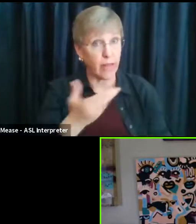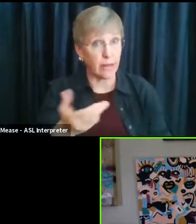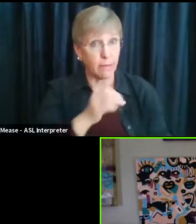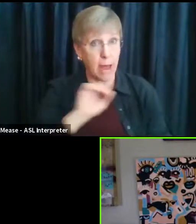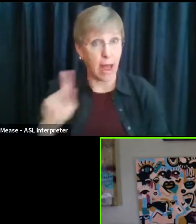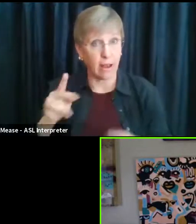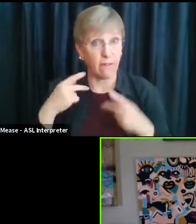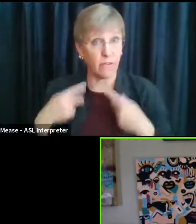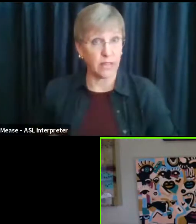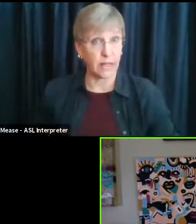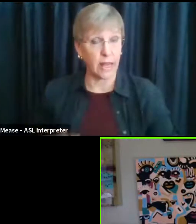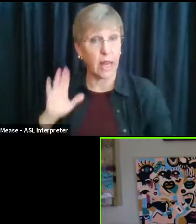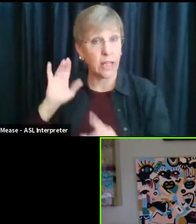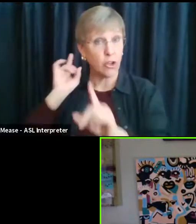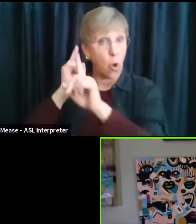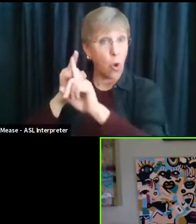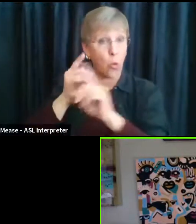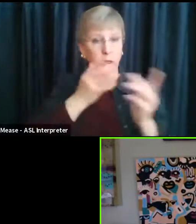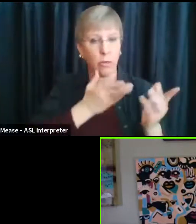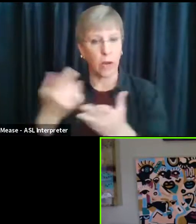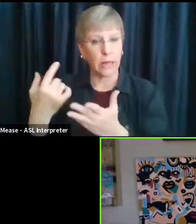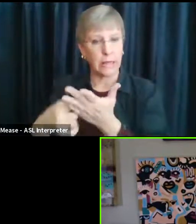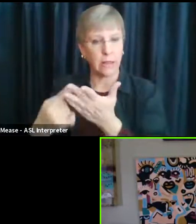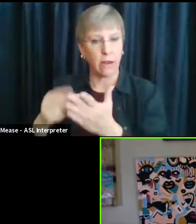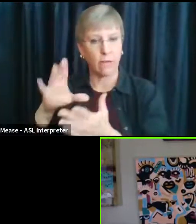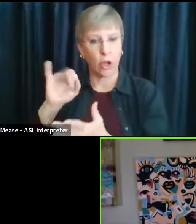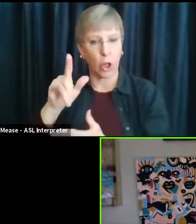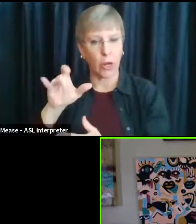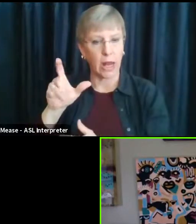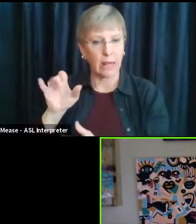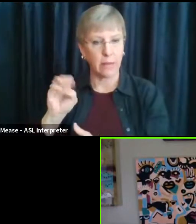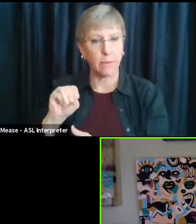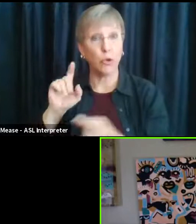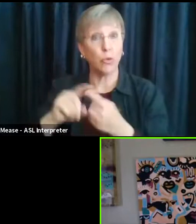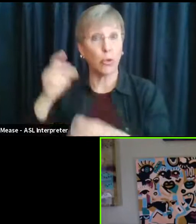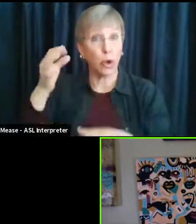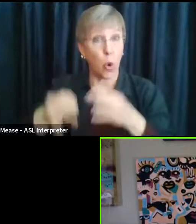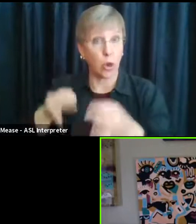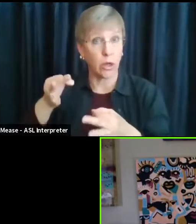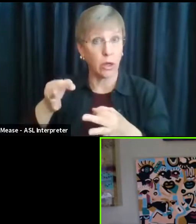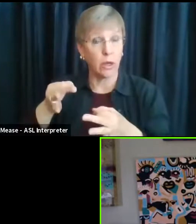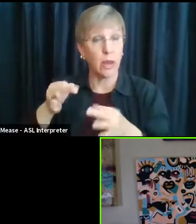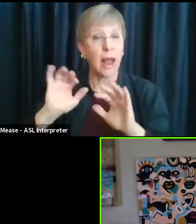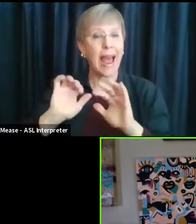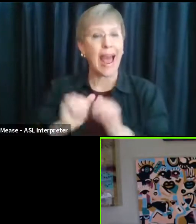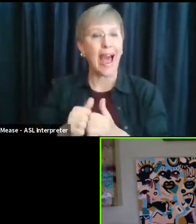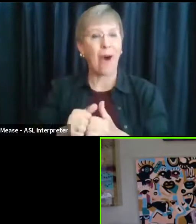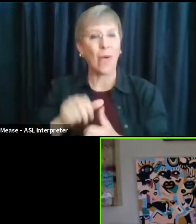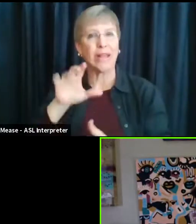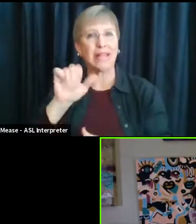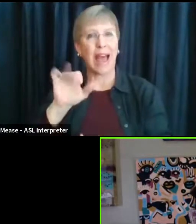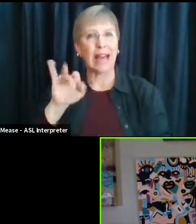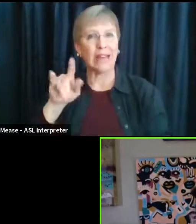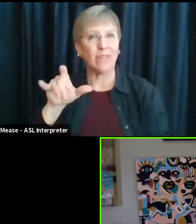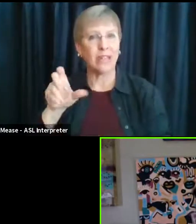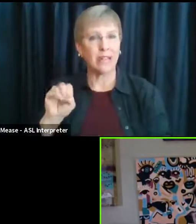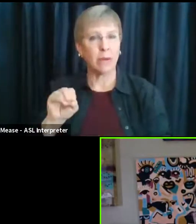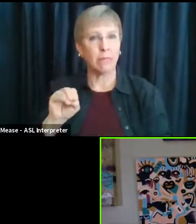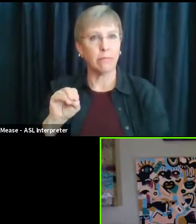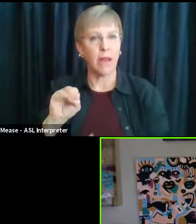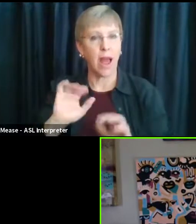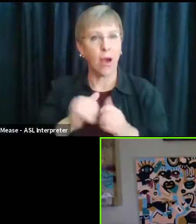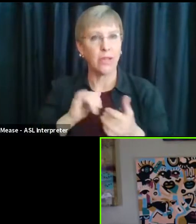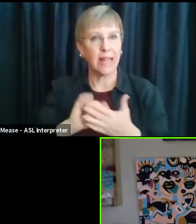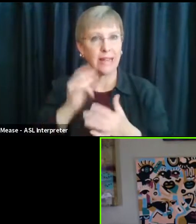physically. His goals were to bring the discussion of colonialism to the courts. How is activism constituted